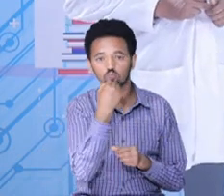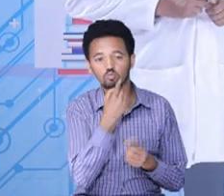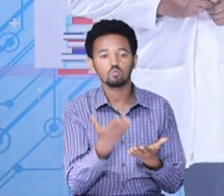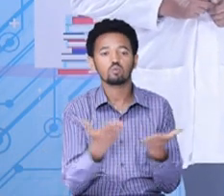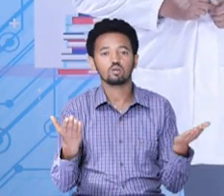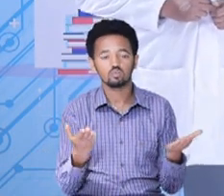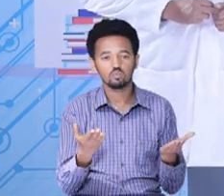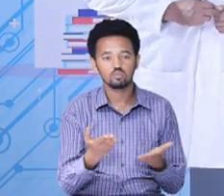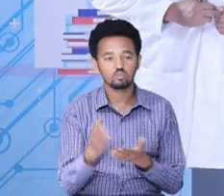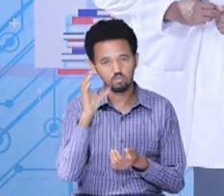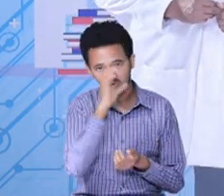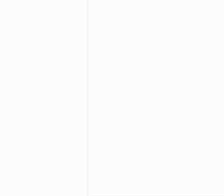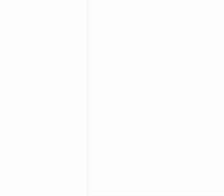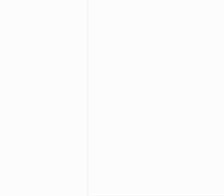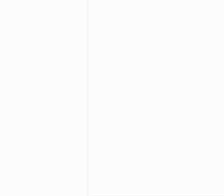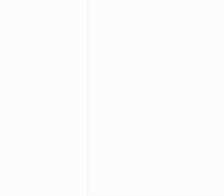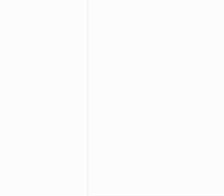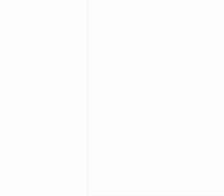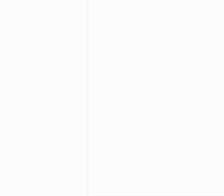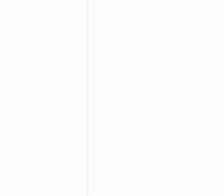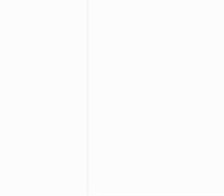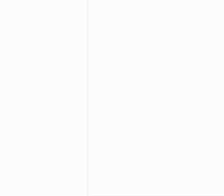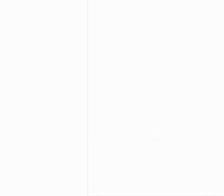of Pan-Africanism?